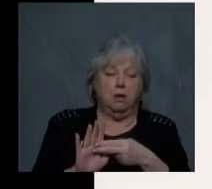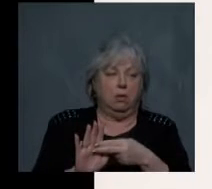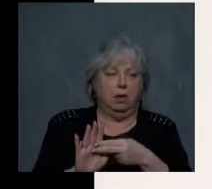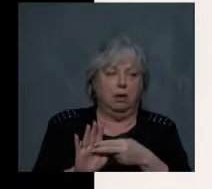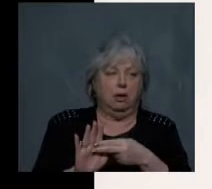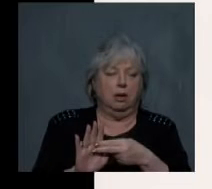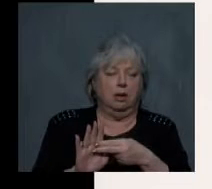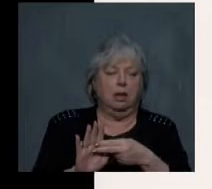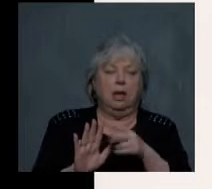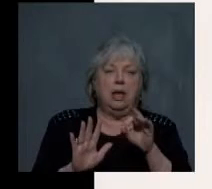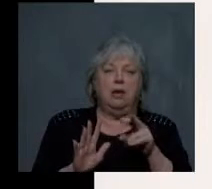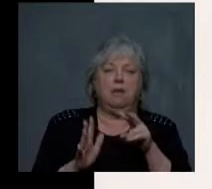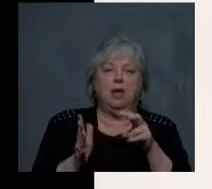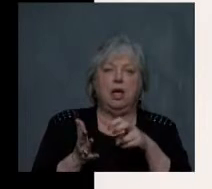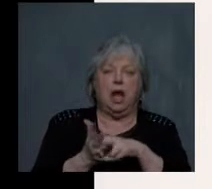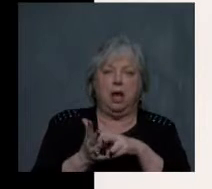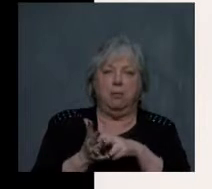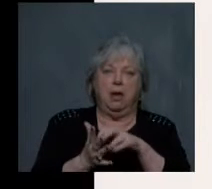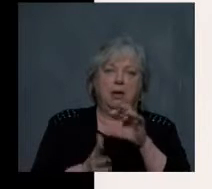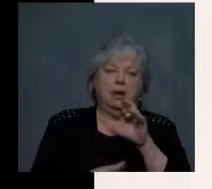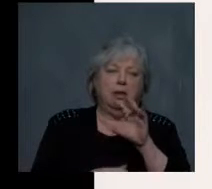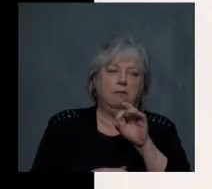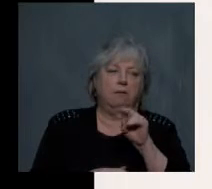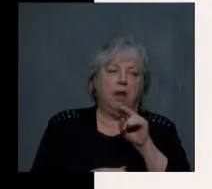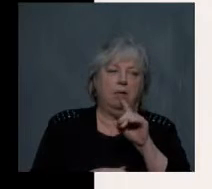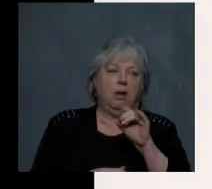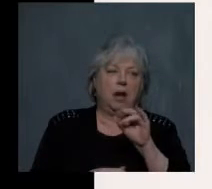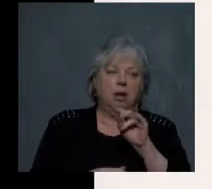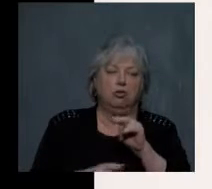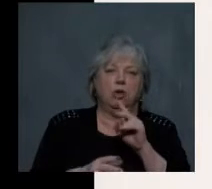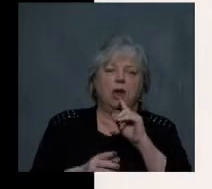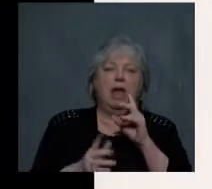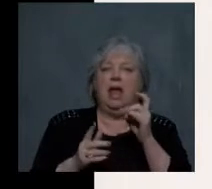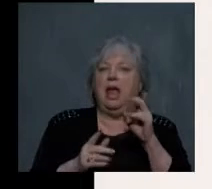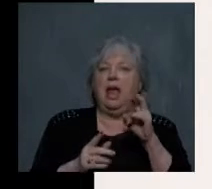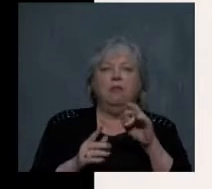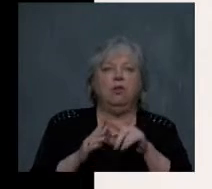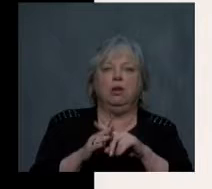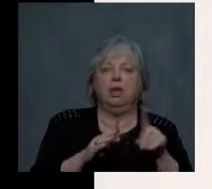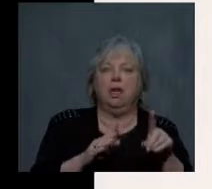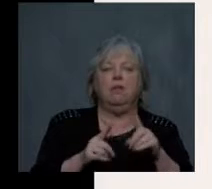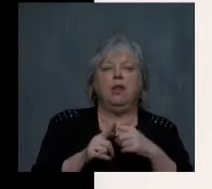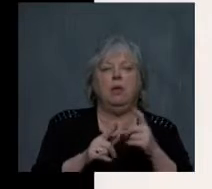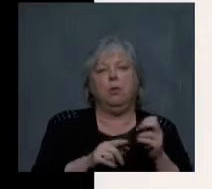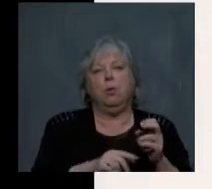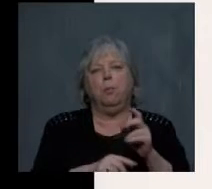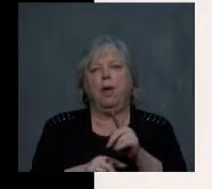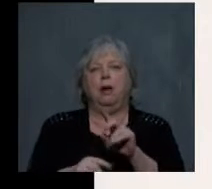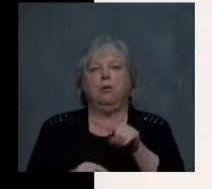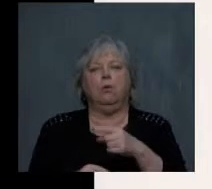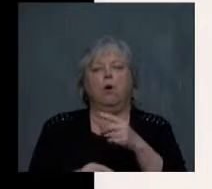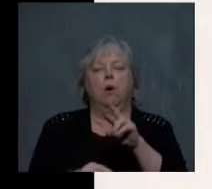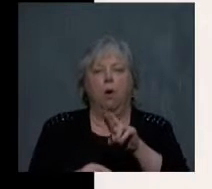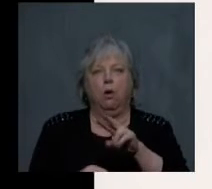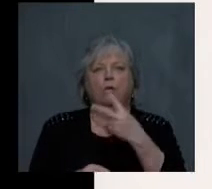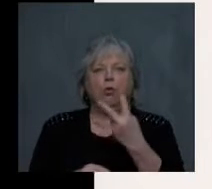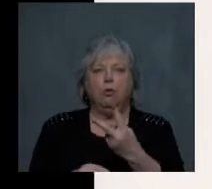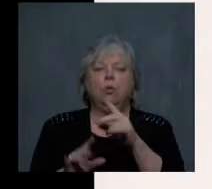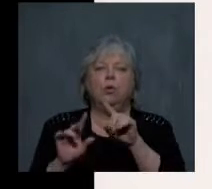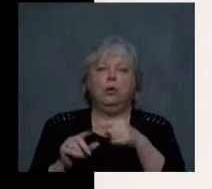last sentence, if the United Methodist Foundation of Arkansas vacates the structure, it will revert to R2 single family